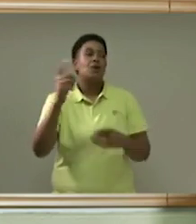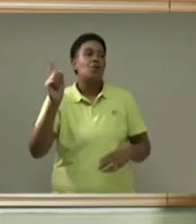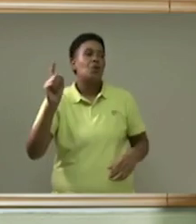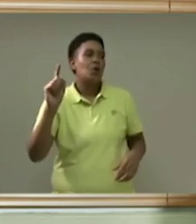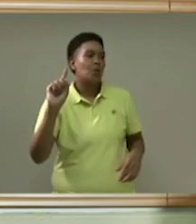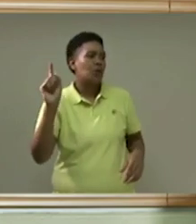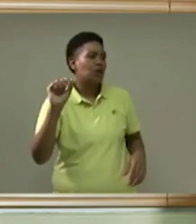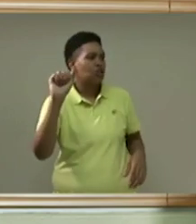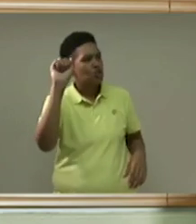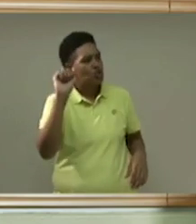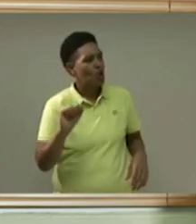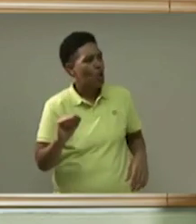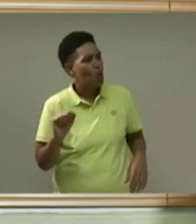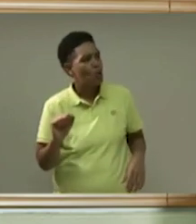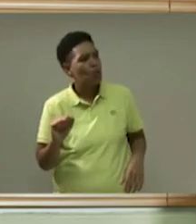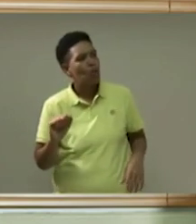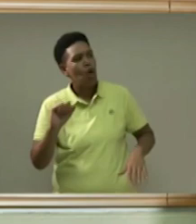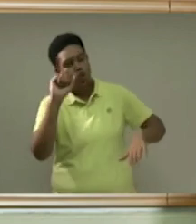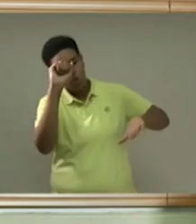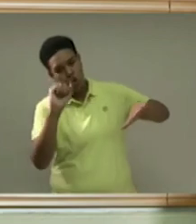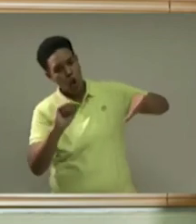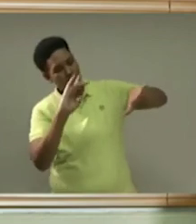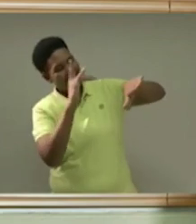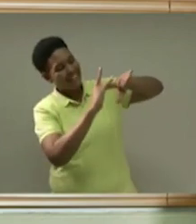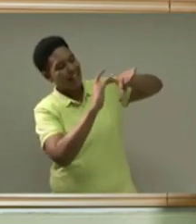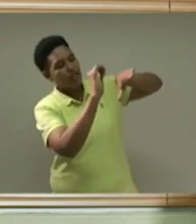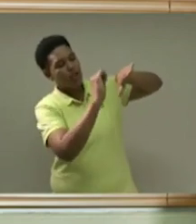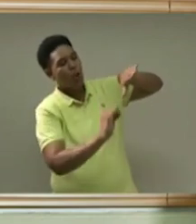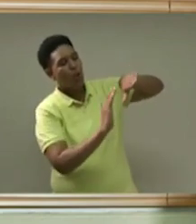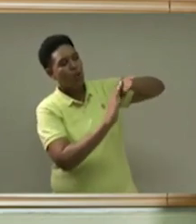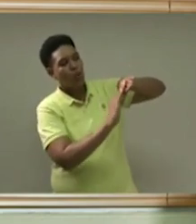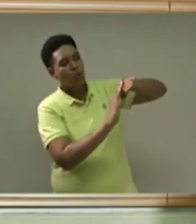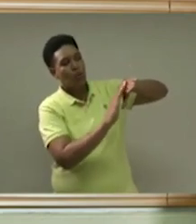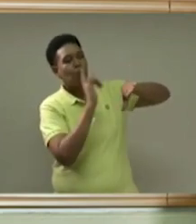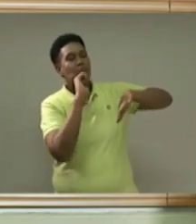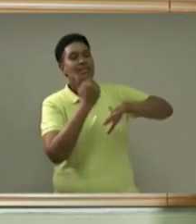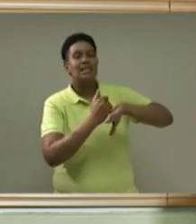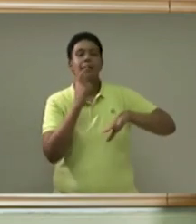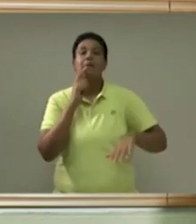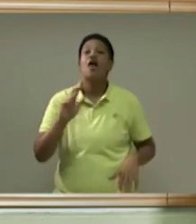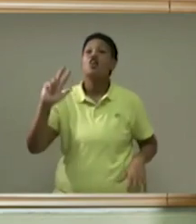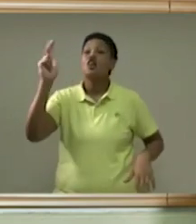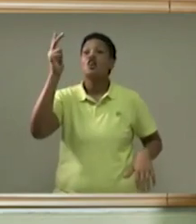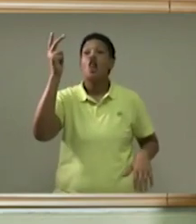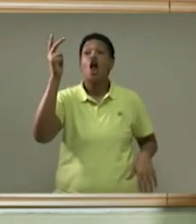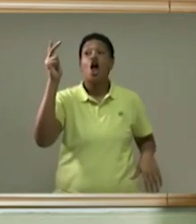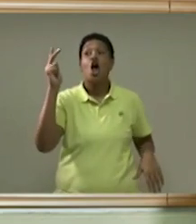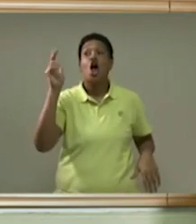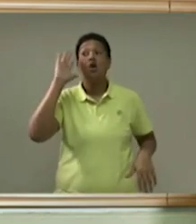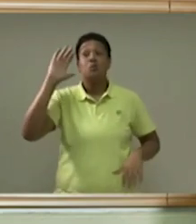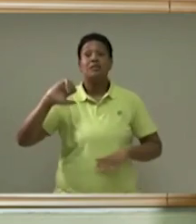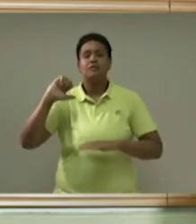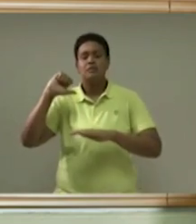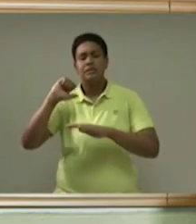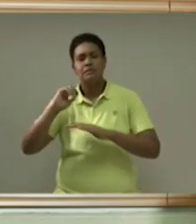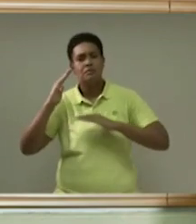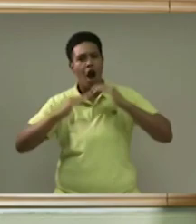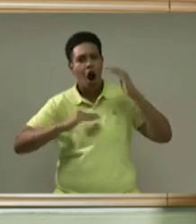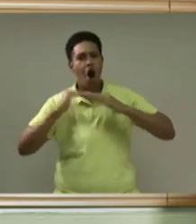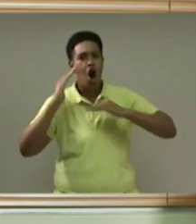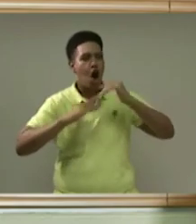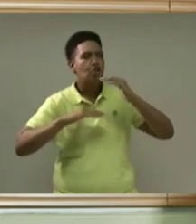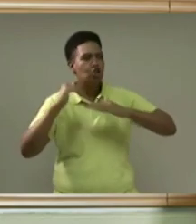on the south coast, actually. Yeah, and then there is a third that will be